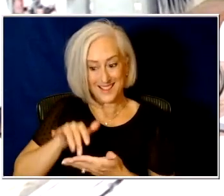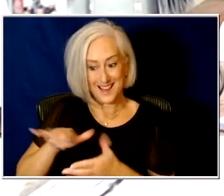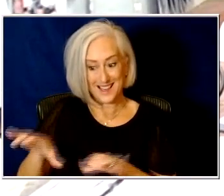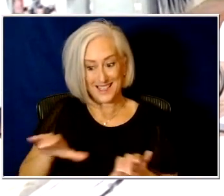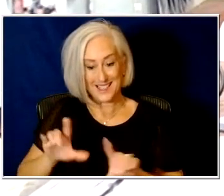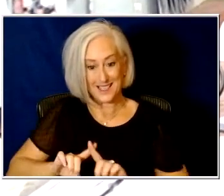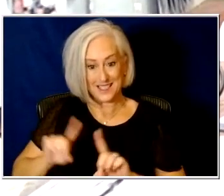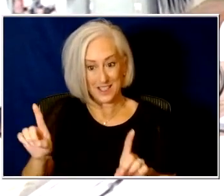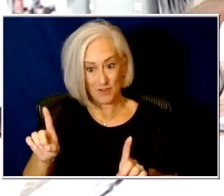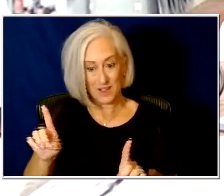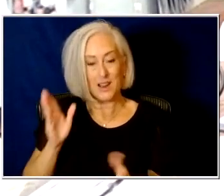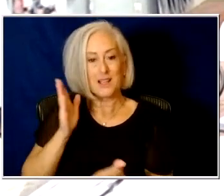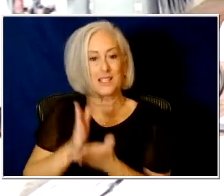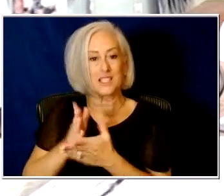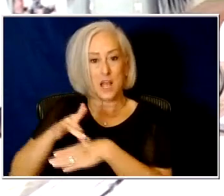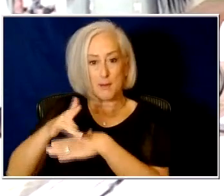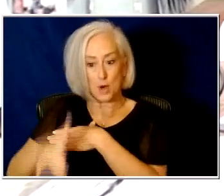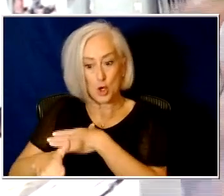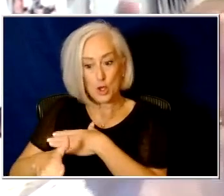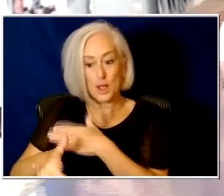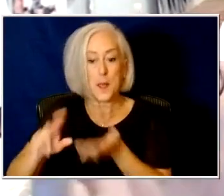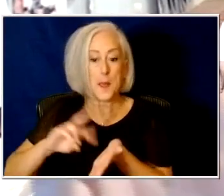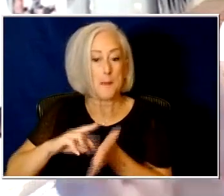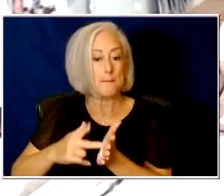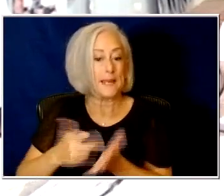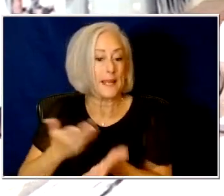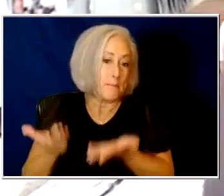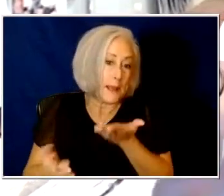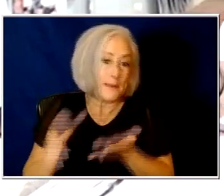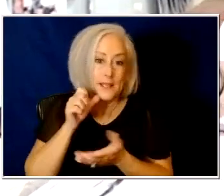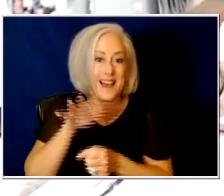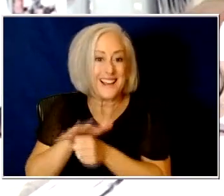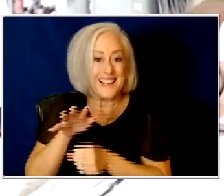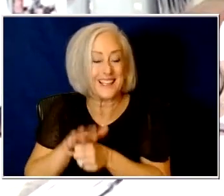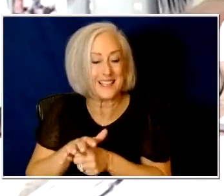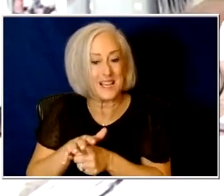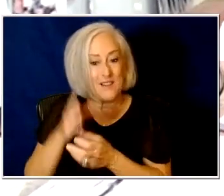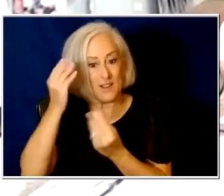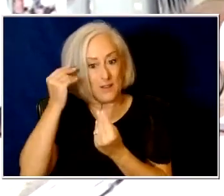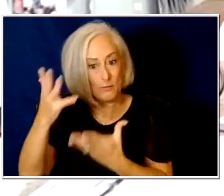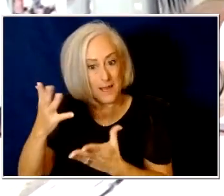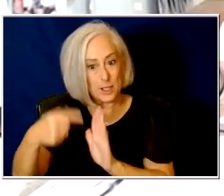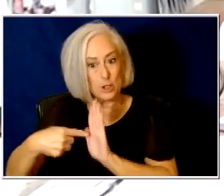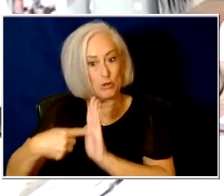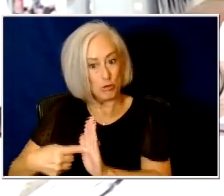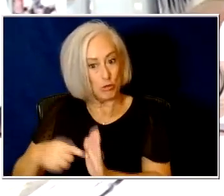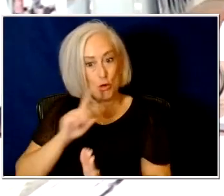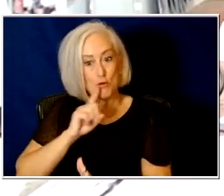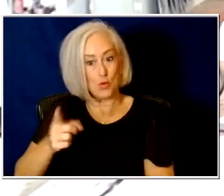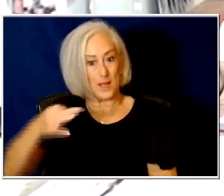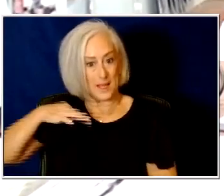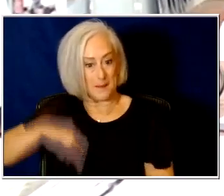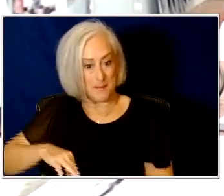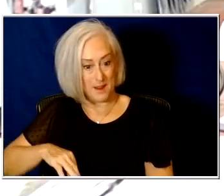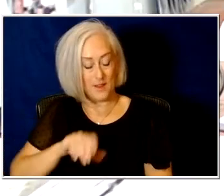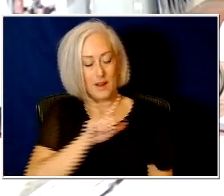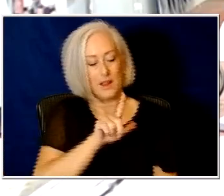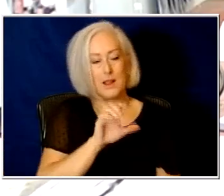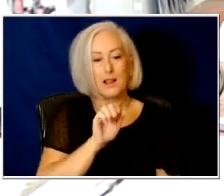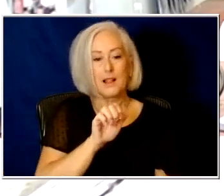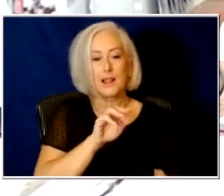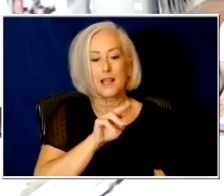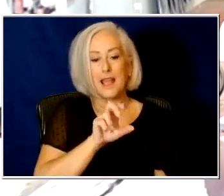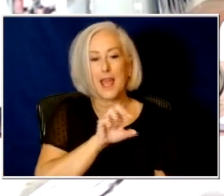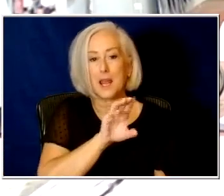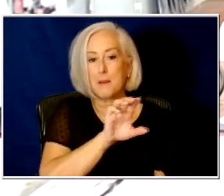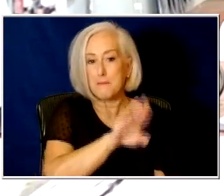know if Aduhelm really helps versus here with Lecanemab. The trials were done a little bit later. They were done, a little